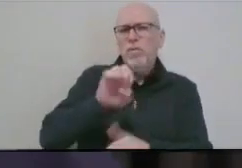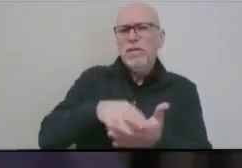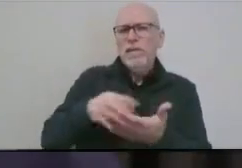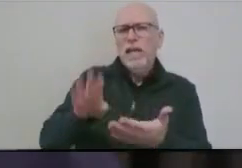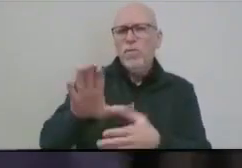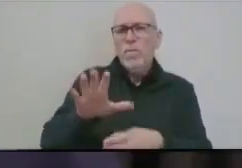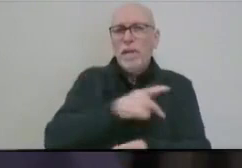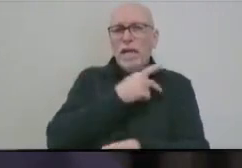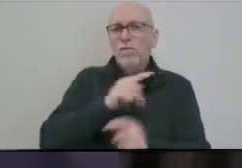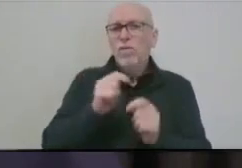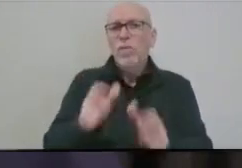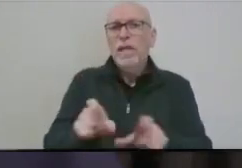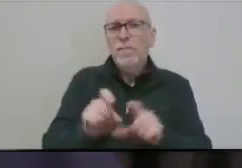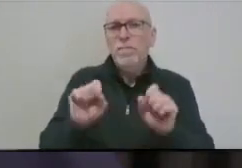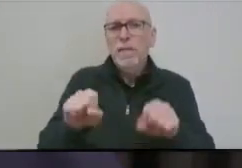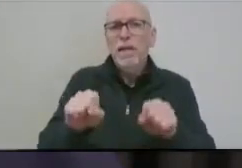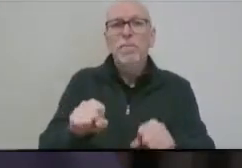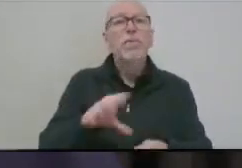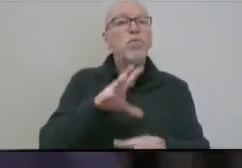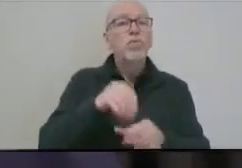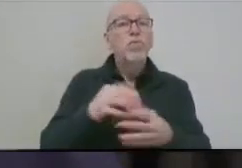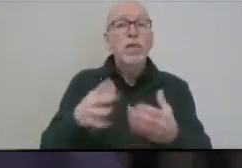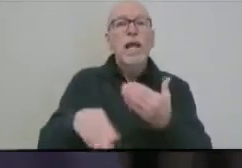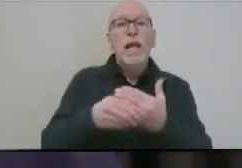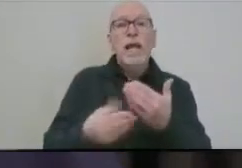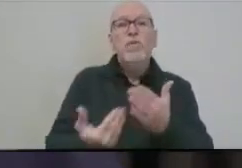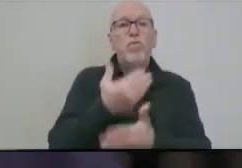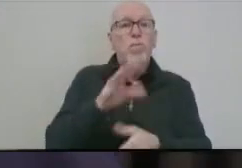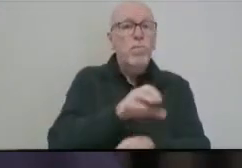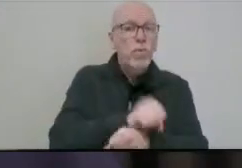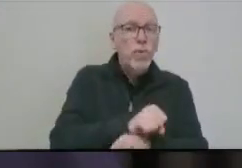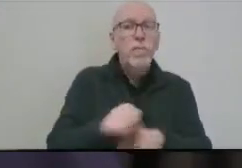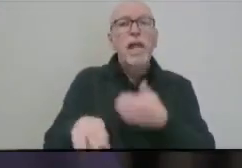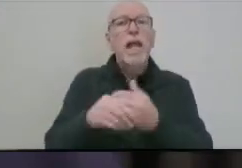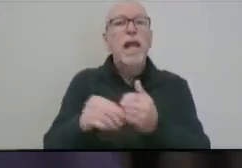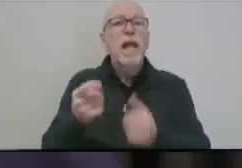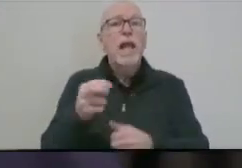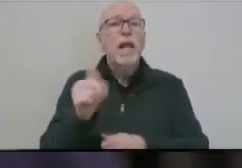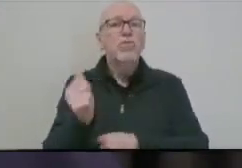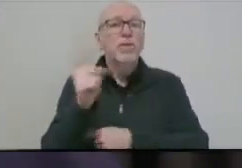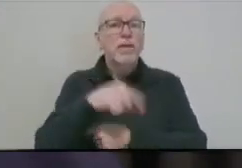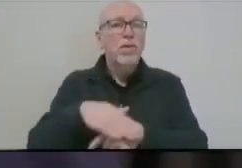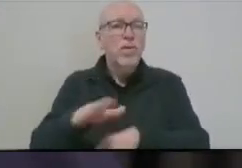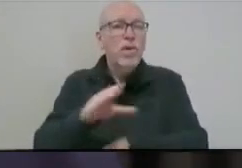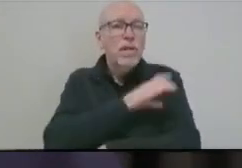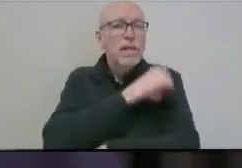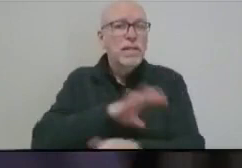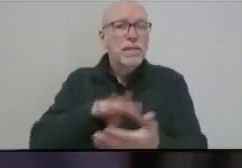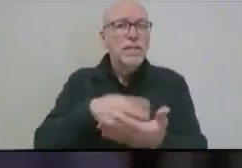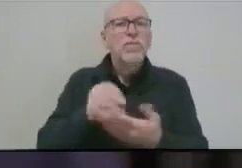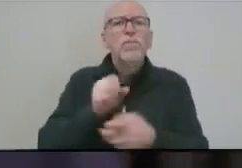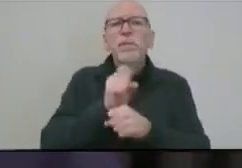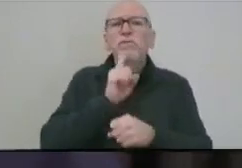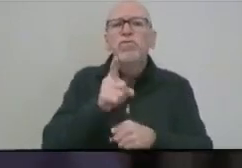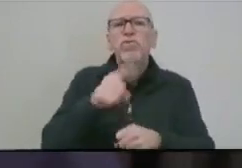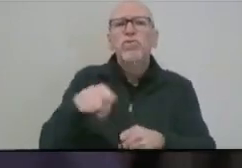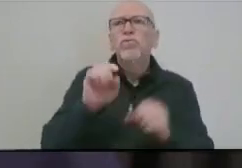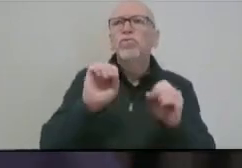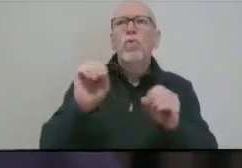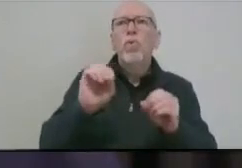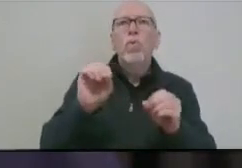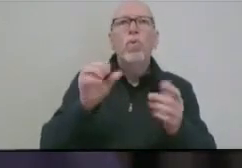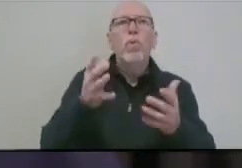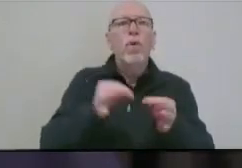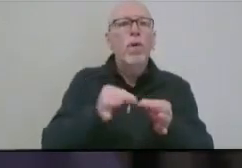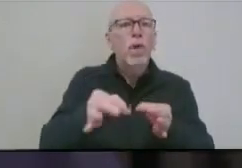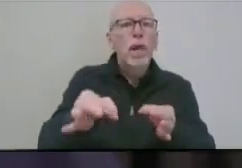as possible. This includes adding new appointments and adding extra days to the clinic schedules to ensure that there are no unnecessary delays